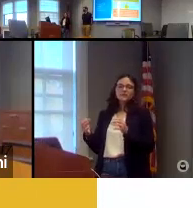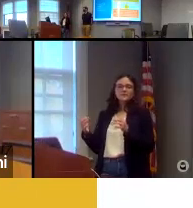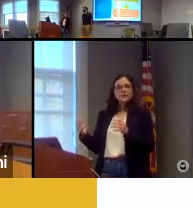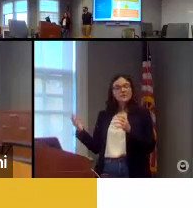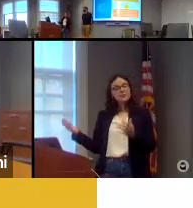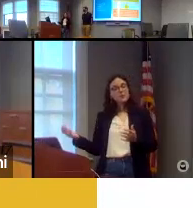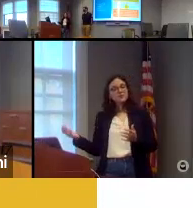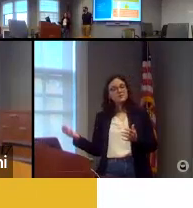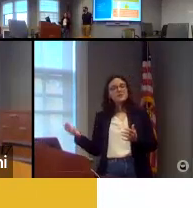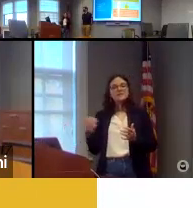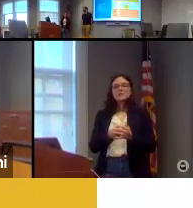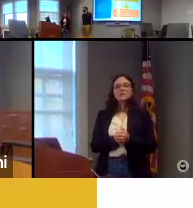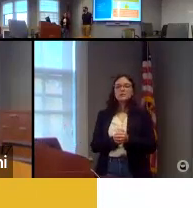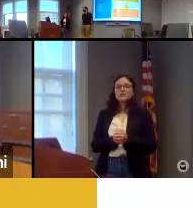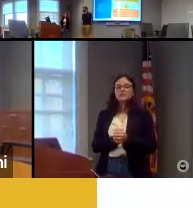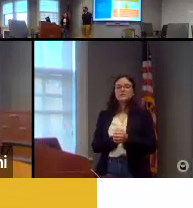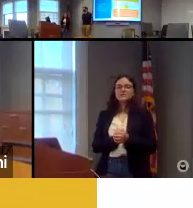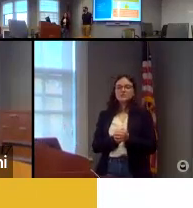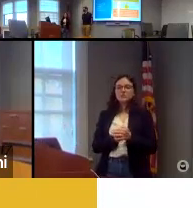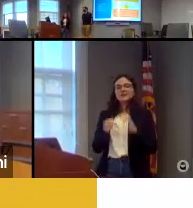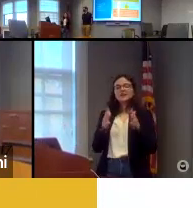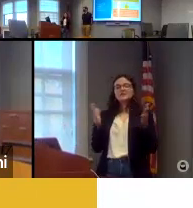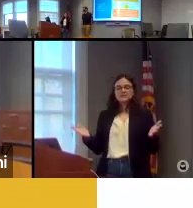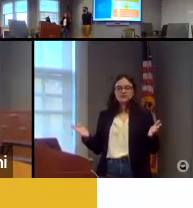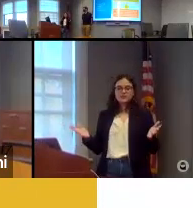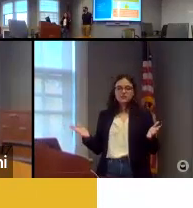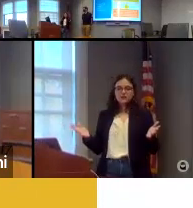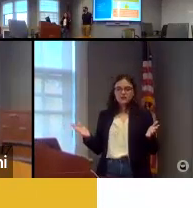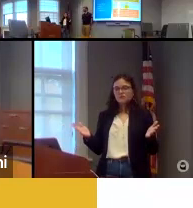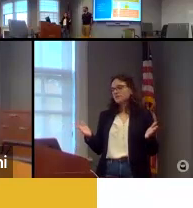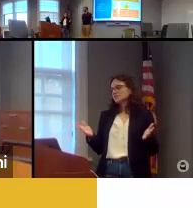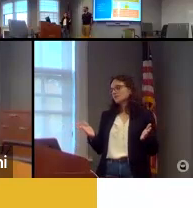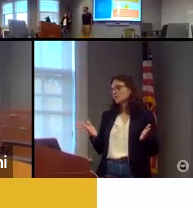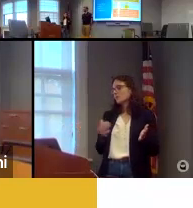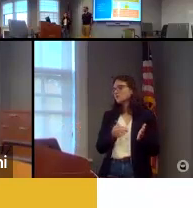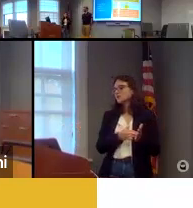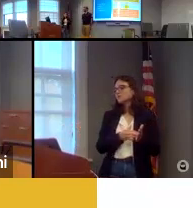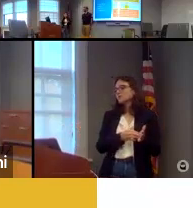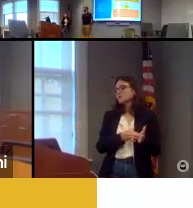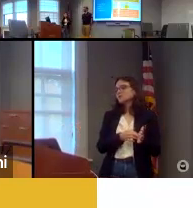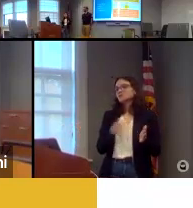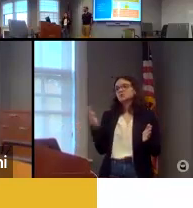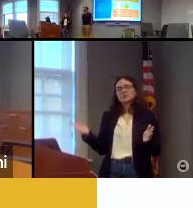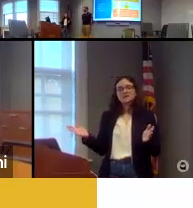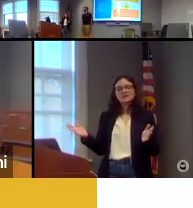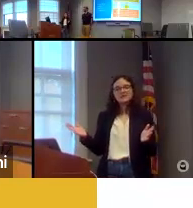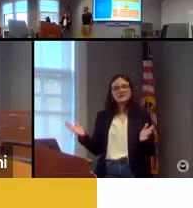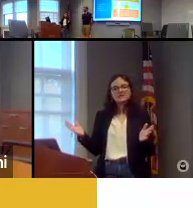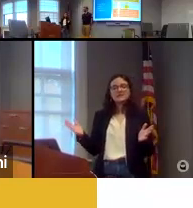weekly and or monthly reports that were published during the height of the Syrian conflict. So from 2014